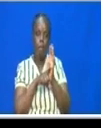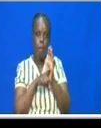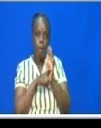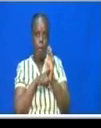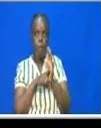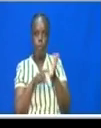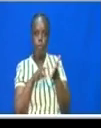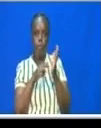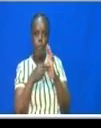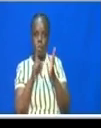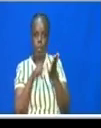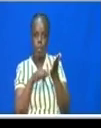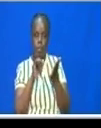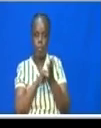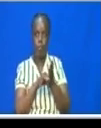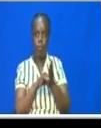means